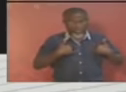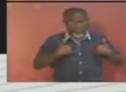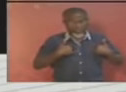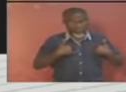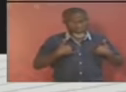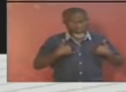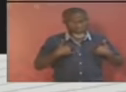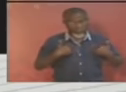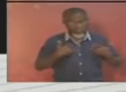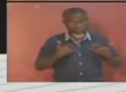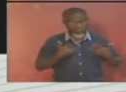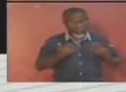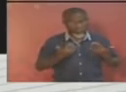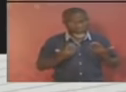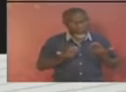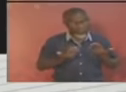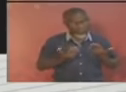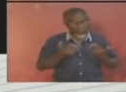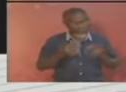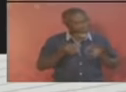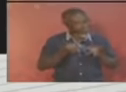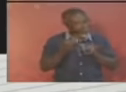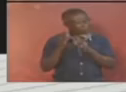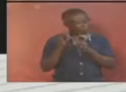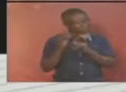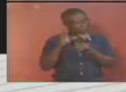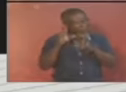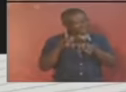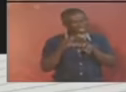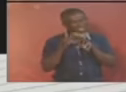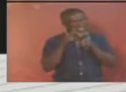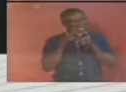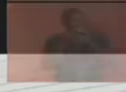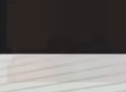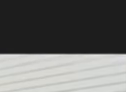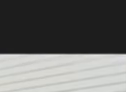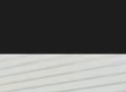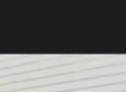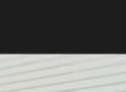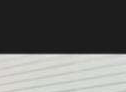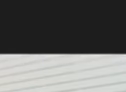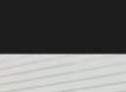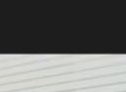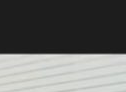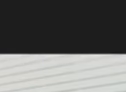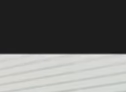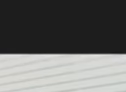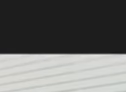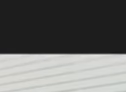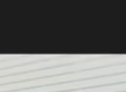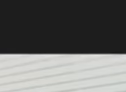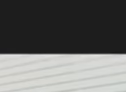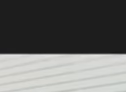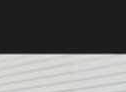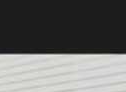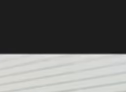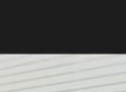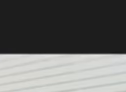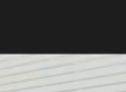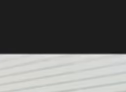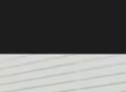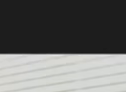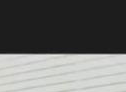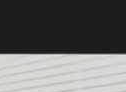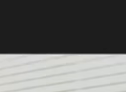position nature, but I'm still hoping that you can respond to it. Dr. Parasaram, I noted with interest a call by